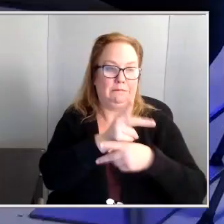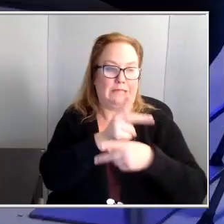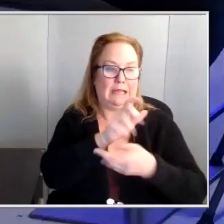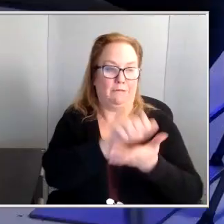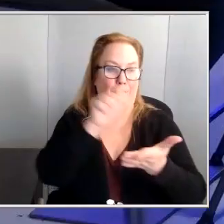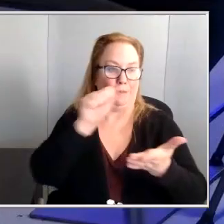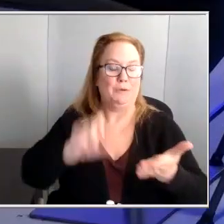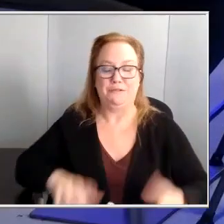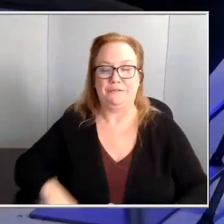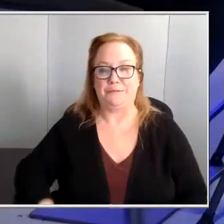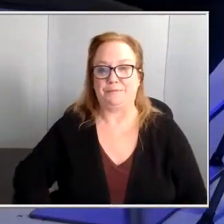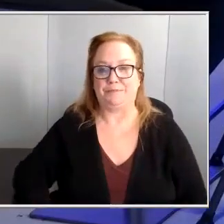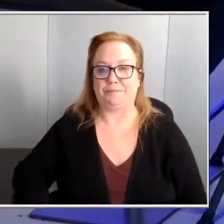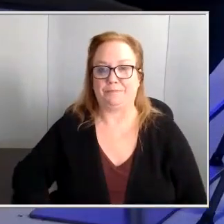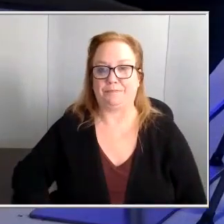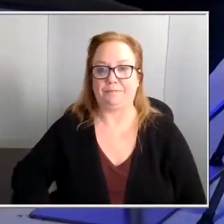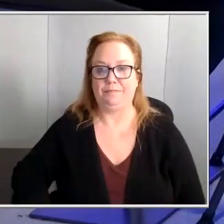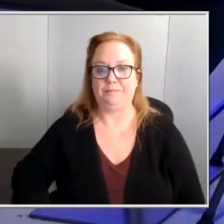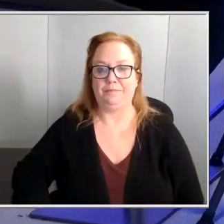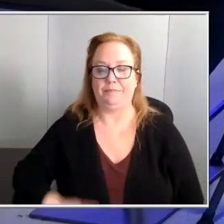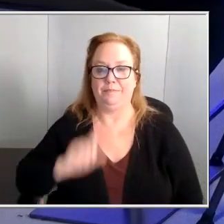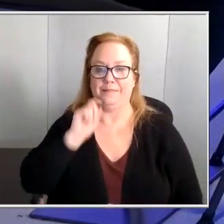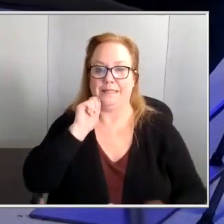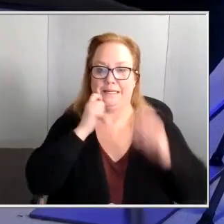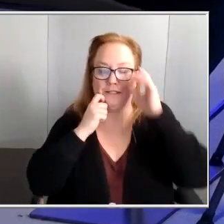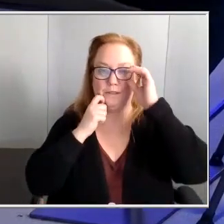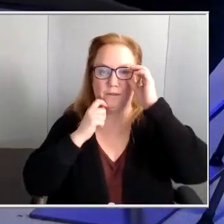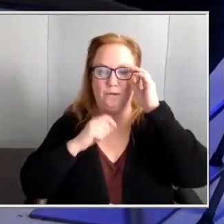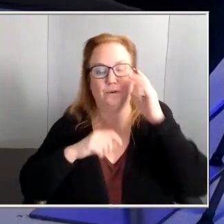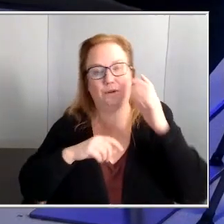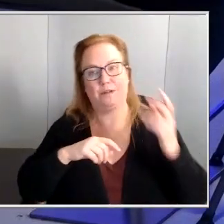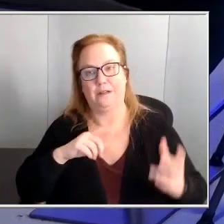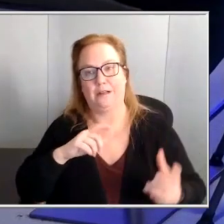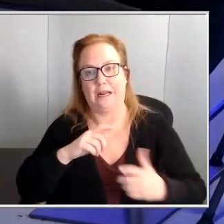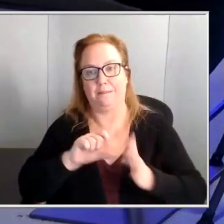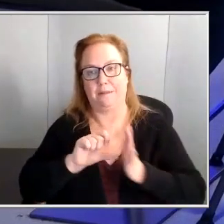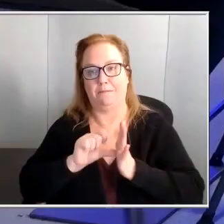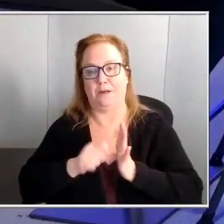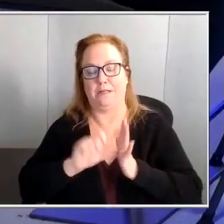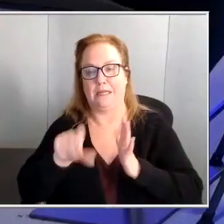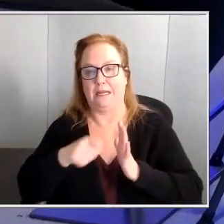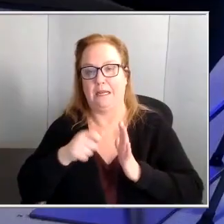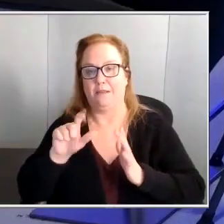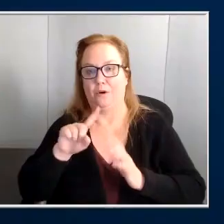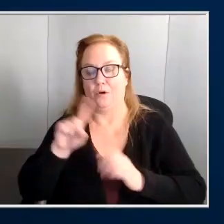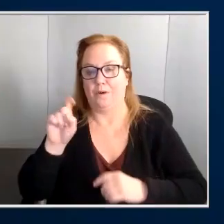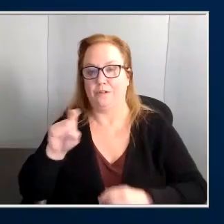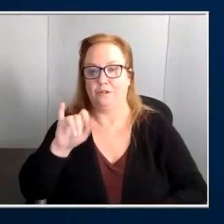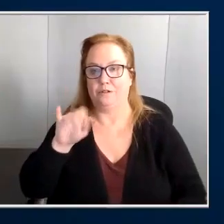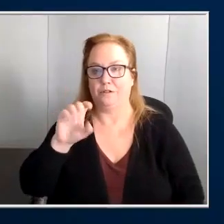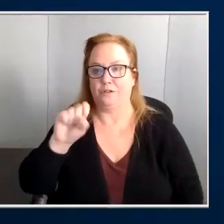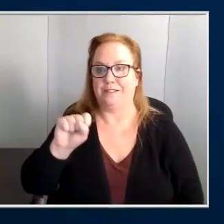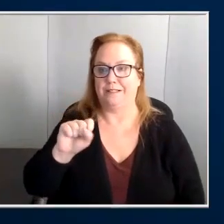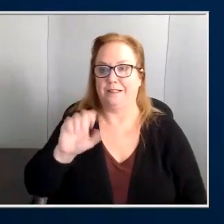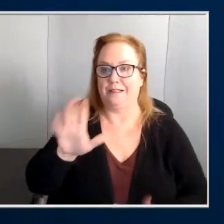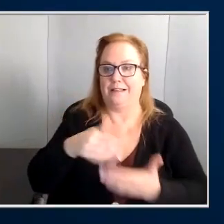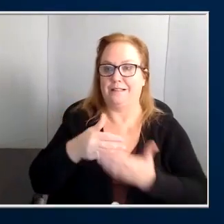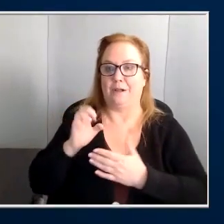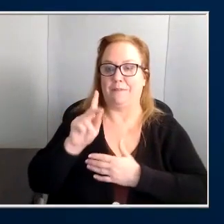days. It is pretty cool, though, and I think I'm impressed. Any other questions, Jess? No, it's all back to